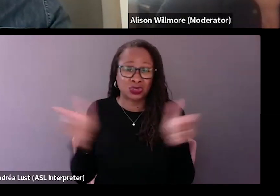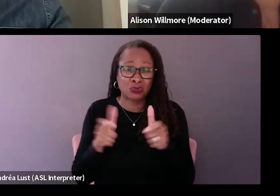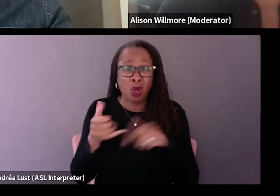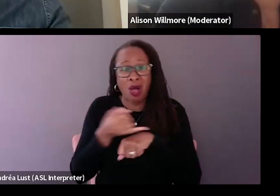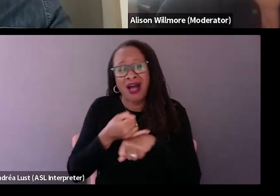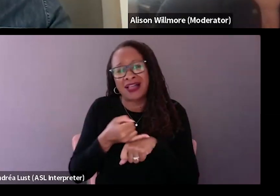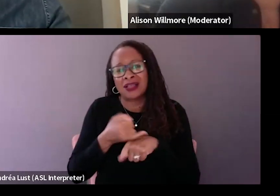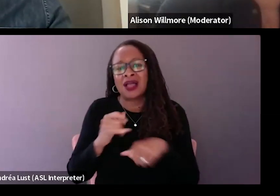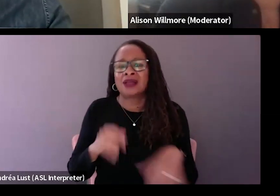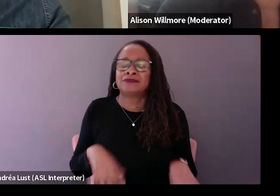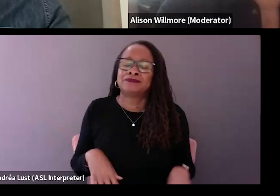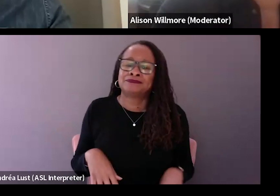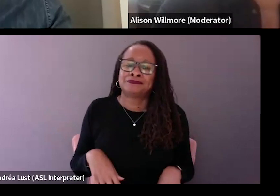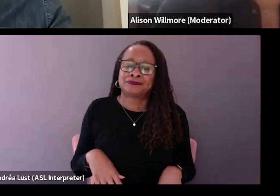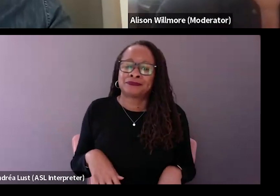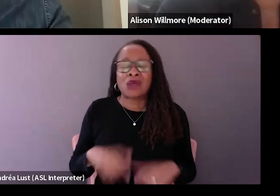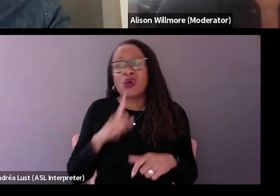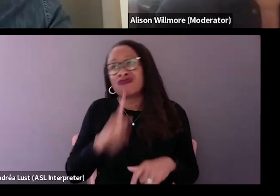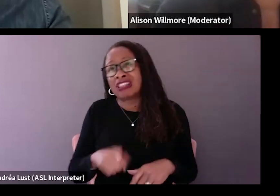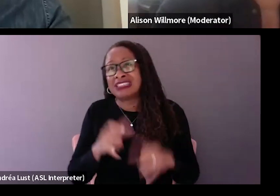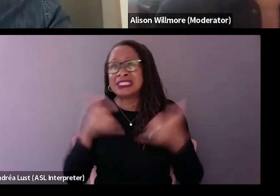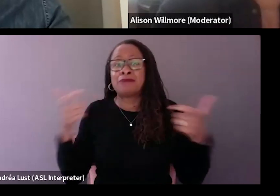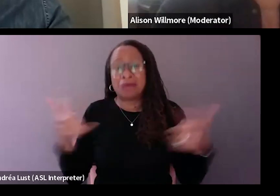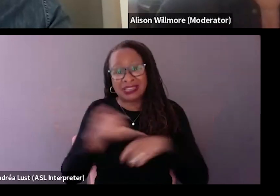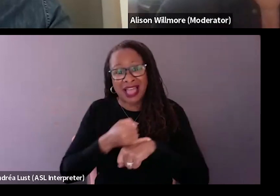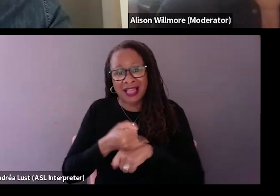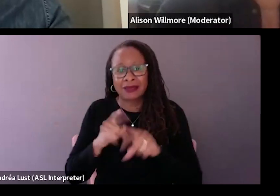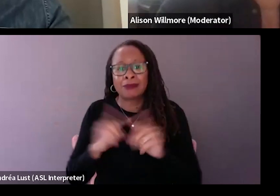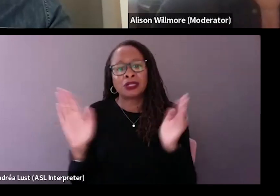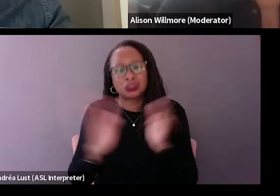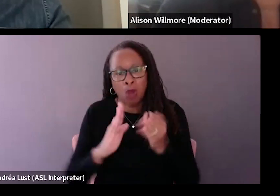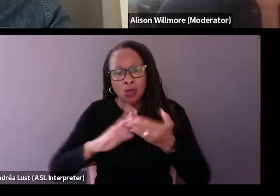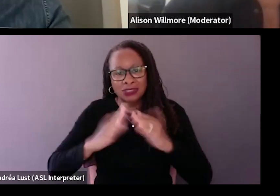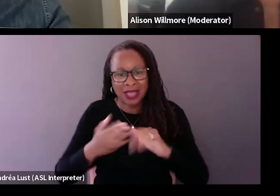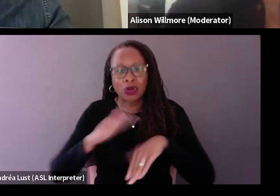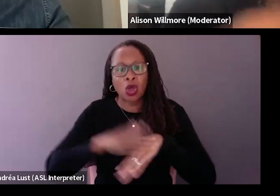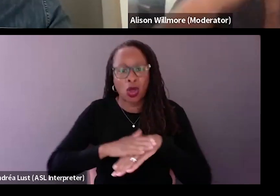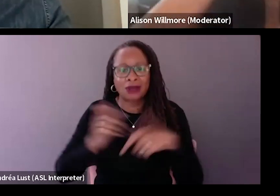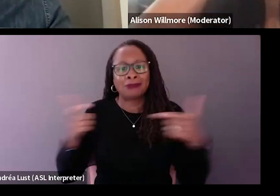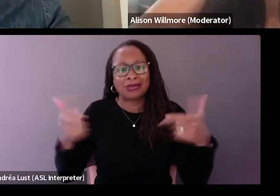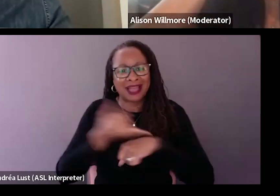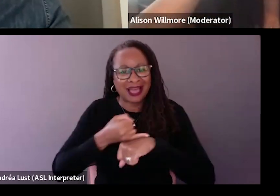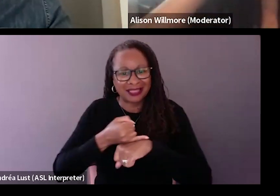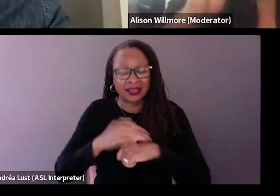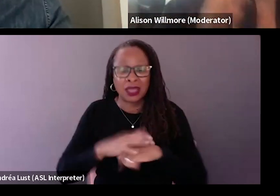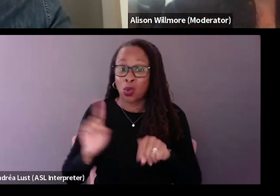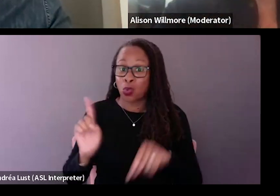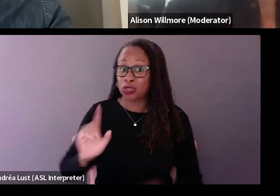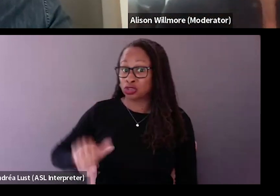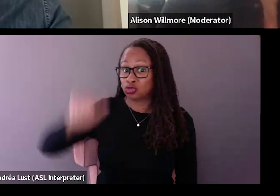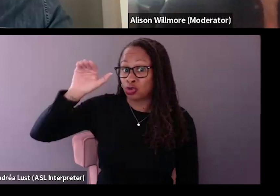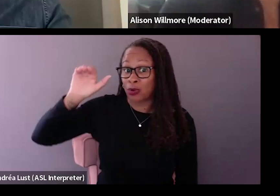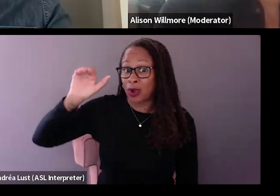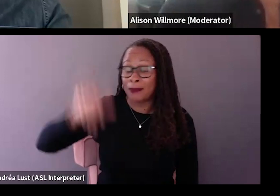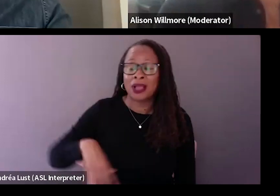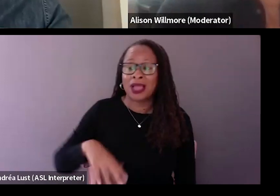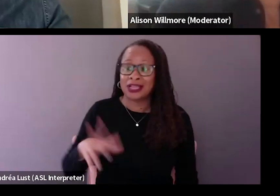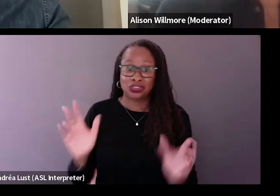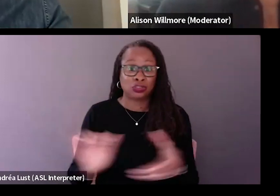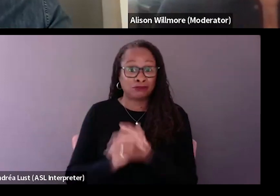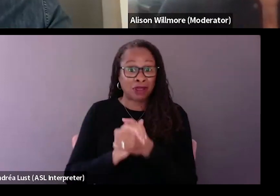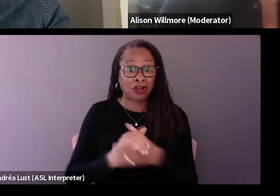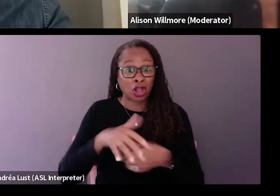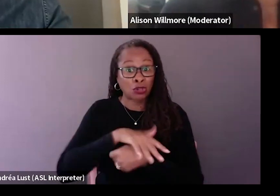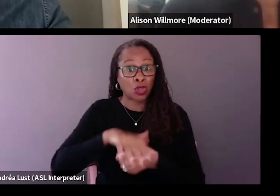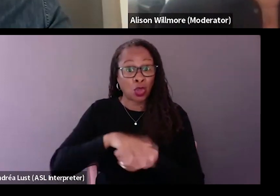island, big island, but small town where she grew up and had married a local. And so everything he was saying